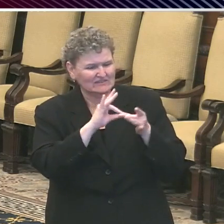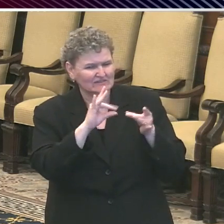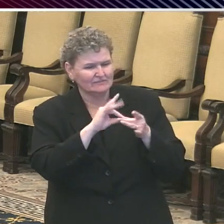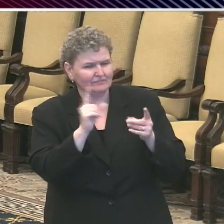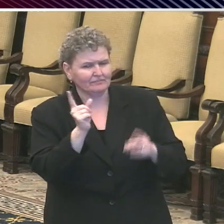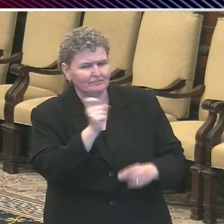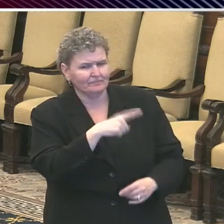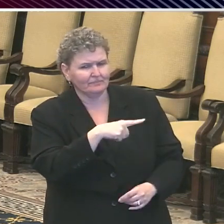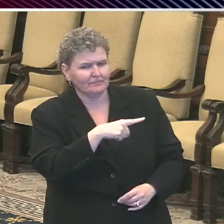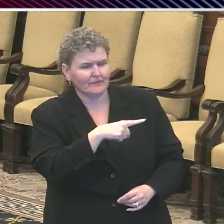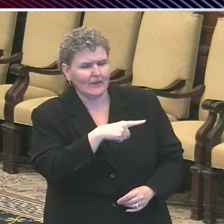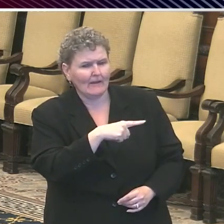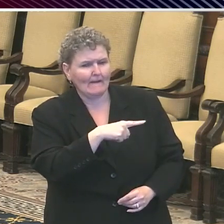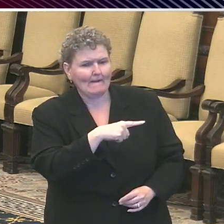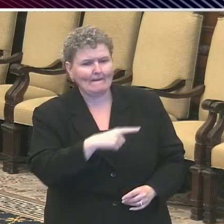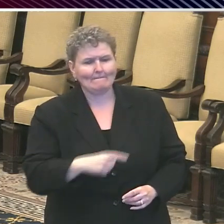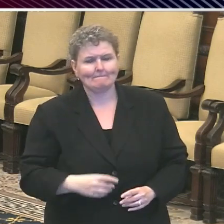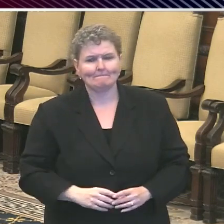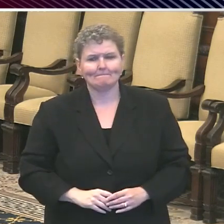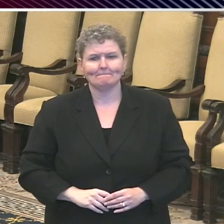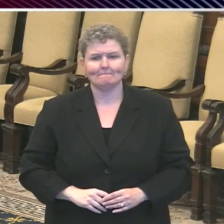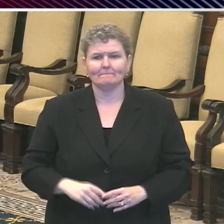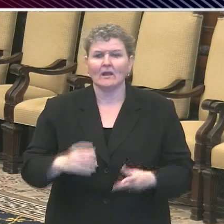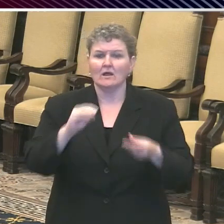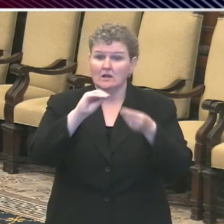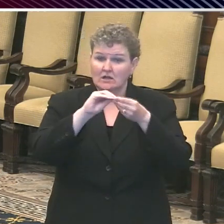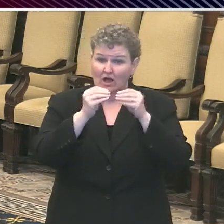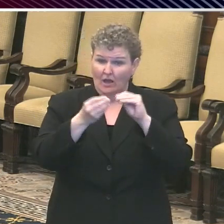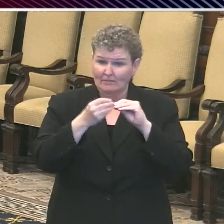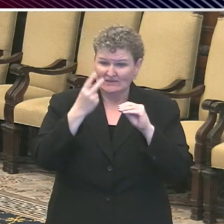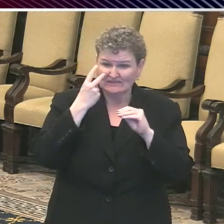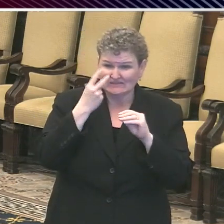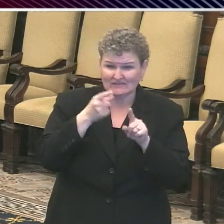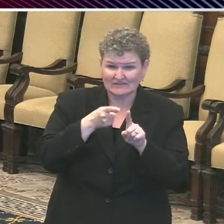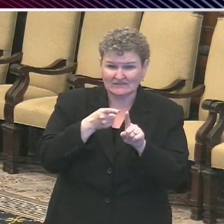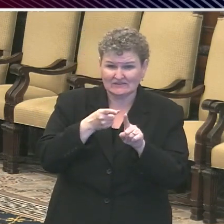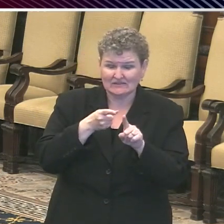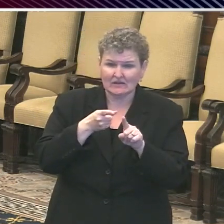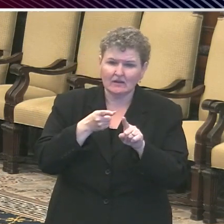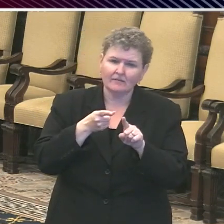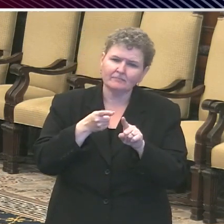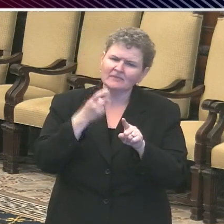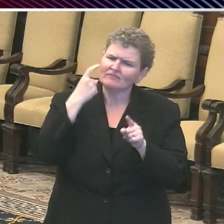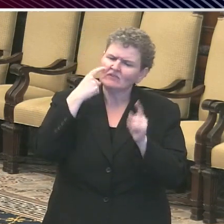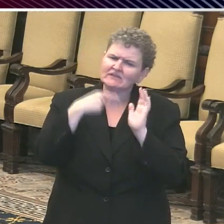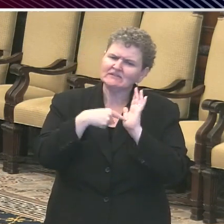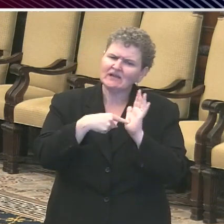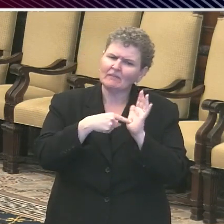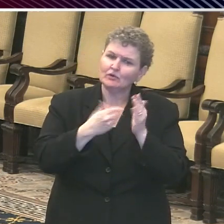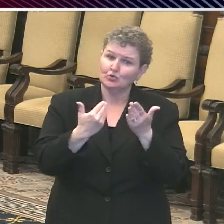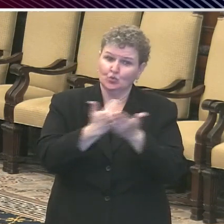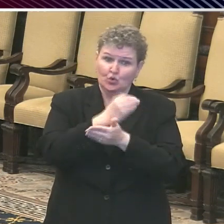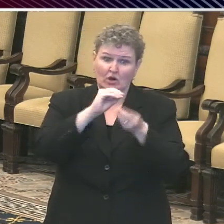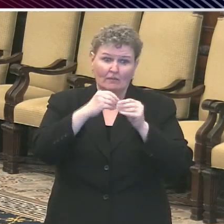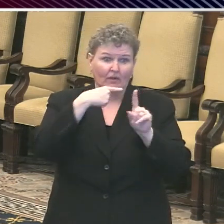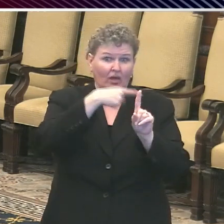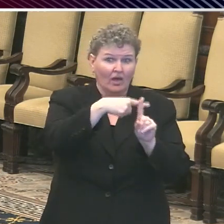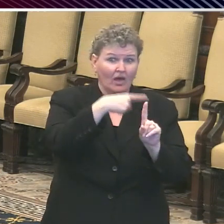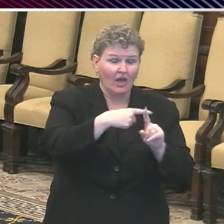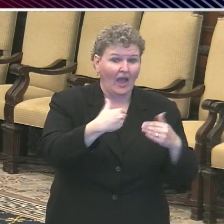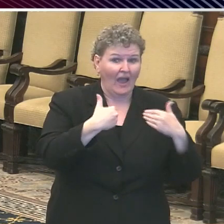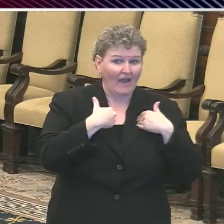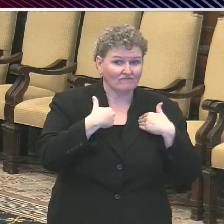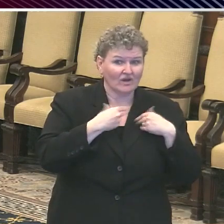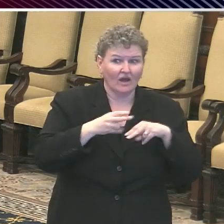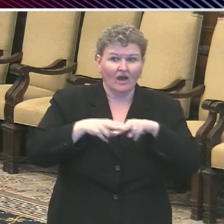are there any other metrics other than, whether the rate of new cases continues to decrease that you're looking at